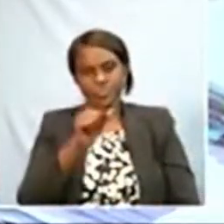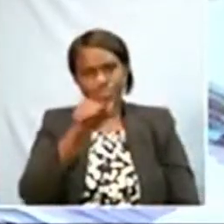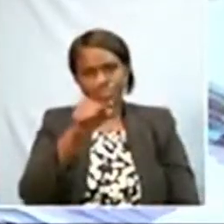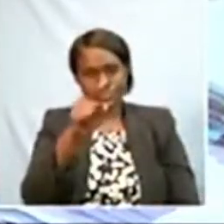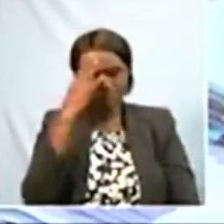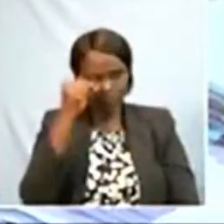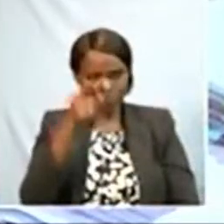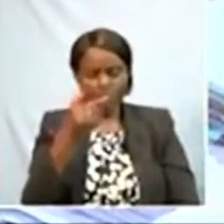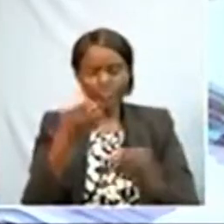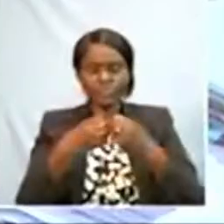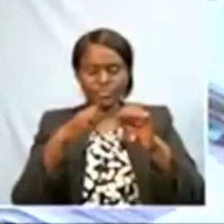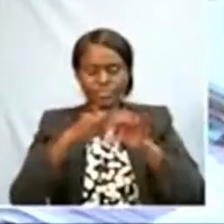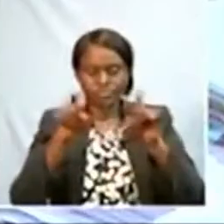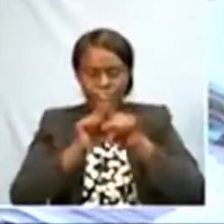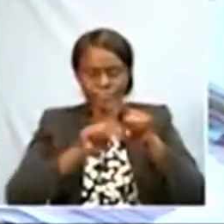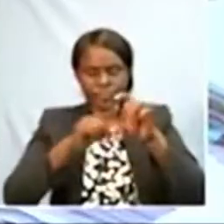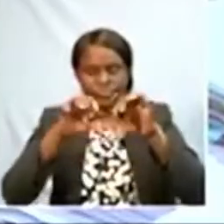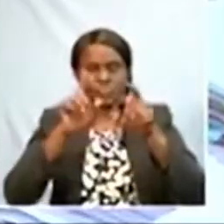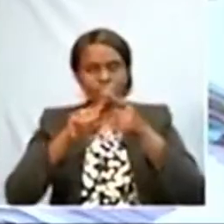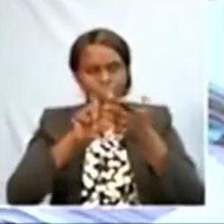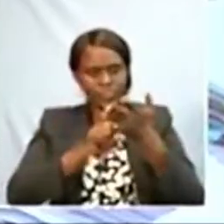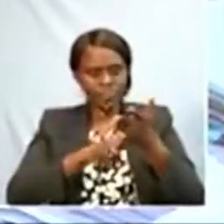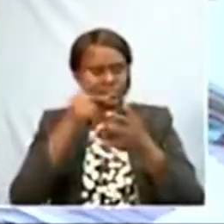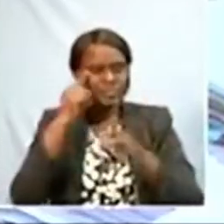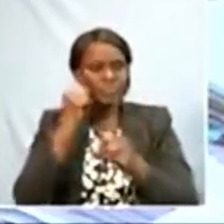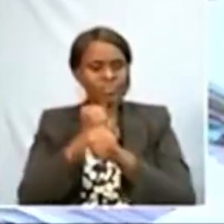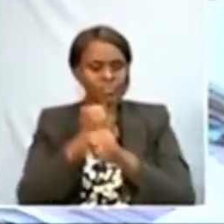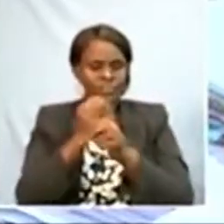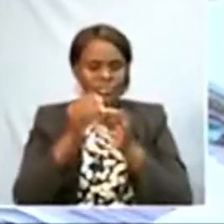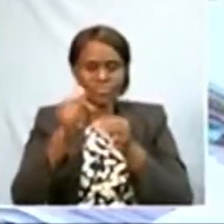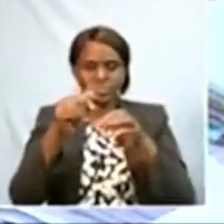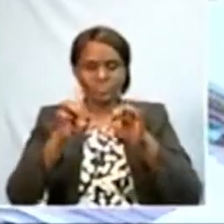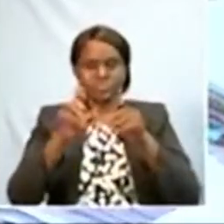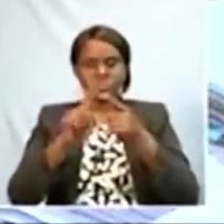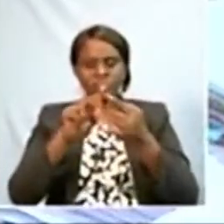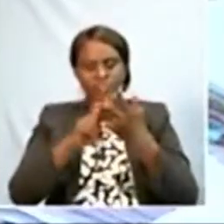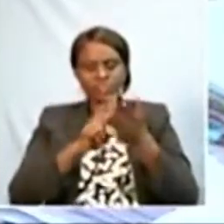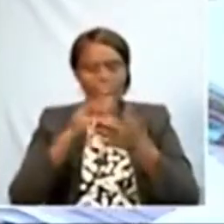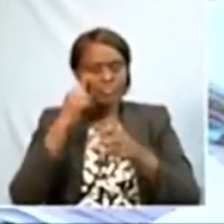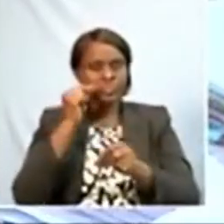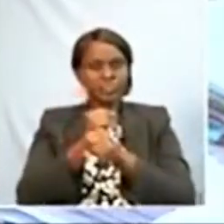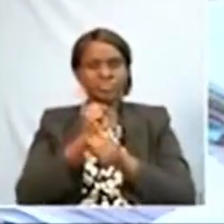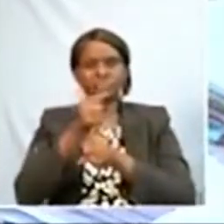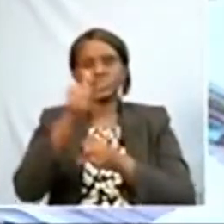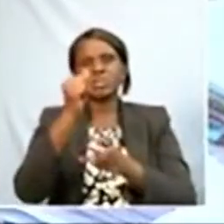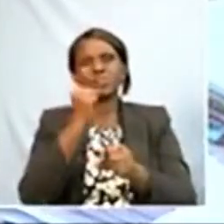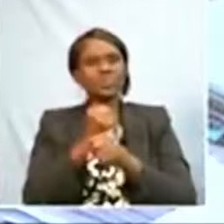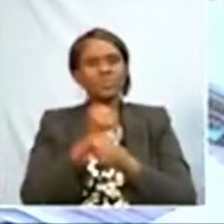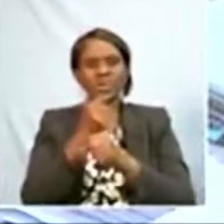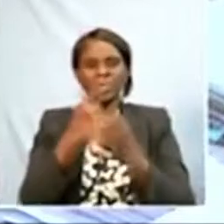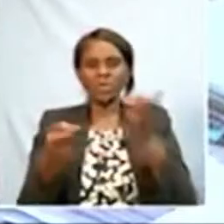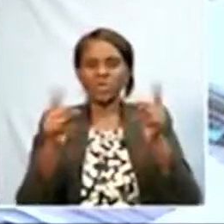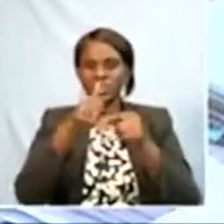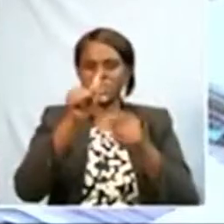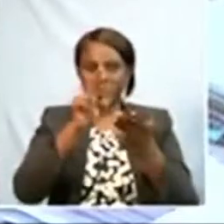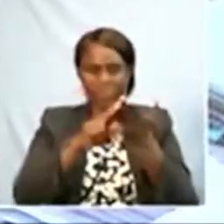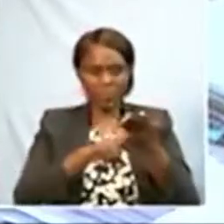Why do you even continue reporting for work? And if you continue reporting for work, what did you do when you report for